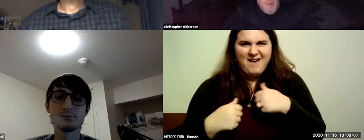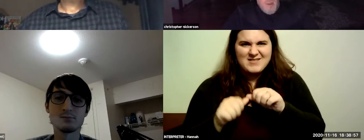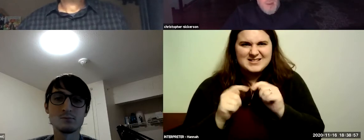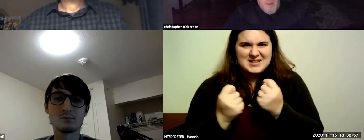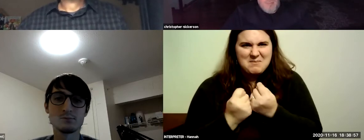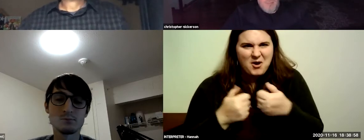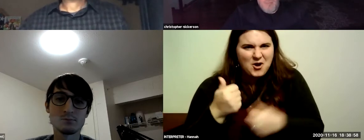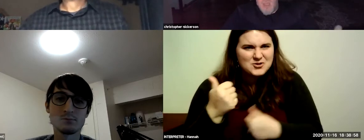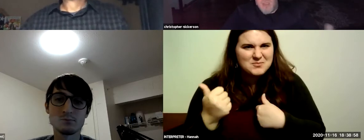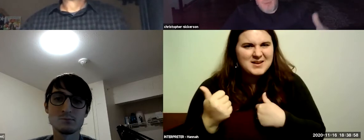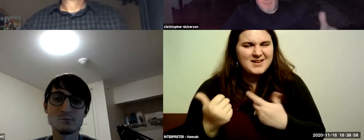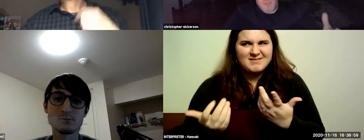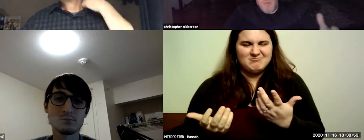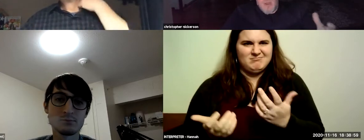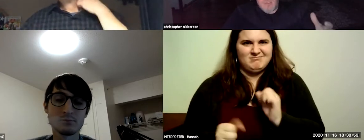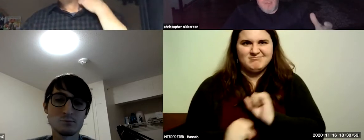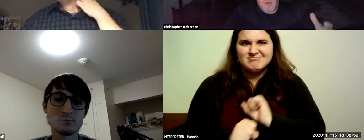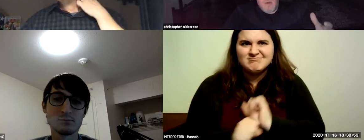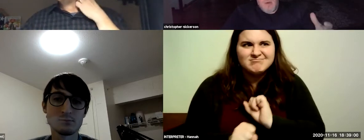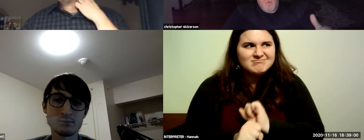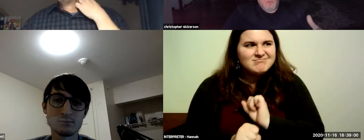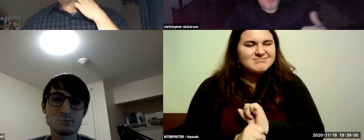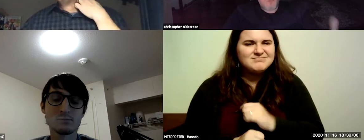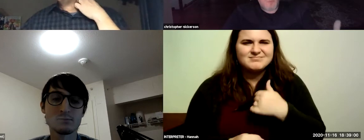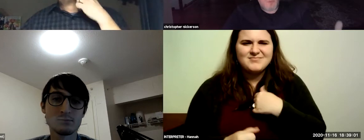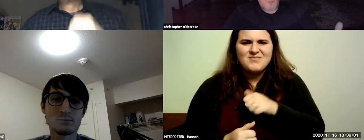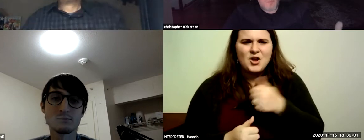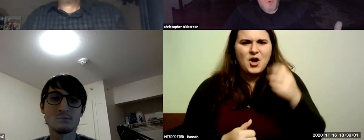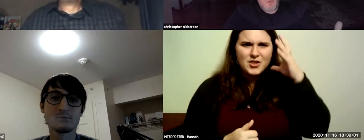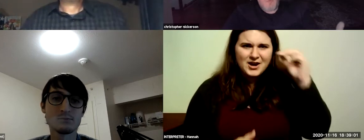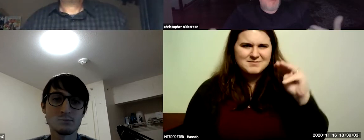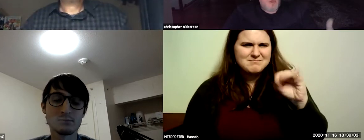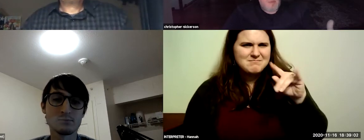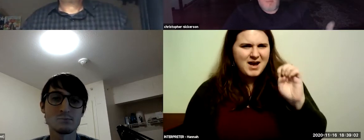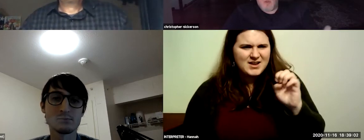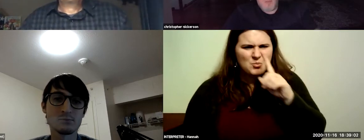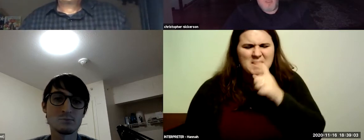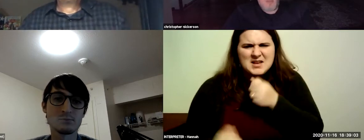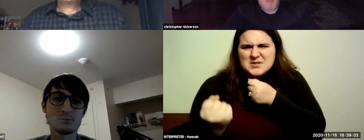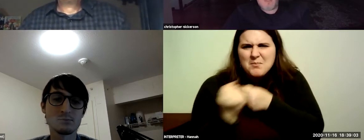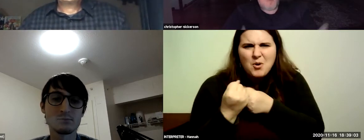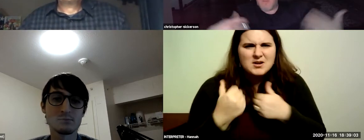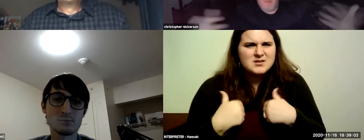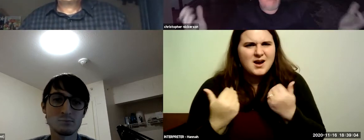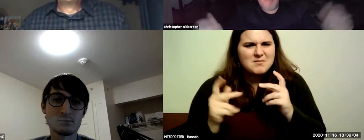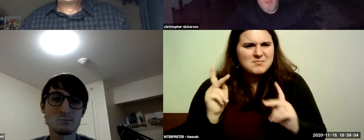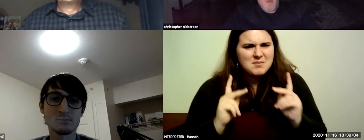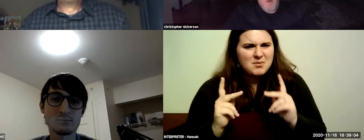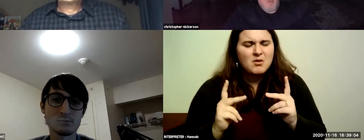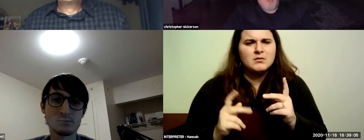you know, Mike and a bunch of the other guys there, we were super, super supportive of young people coming in and then just being